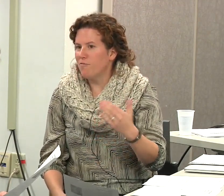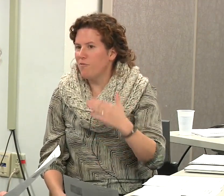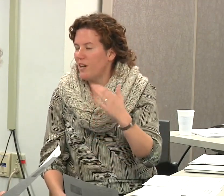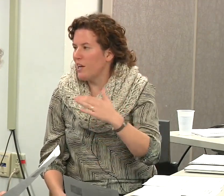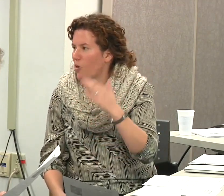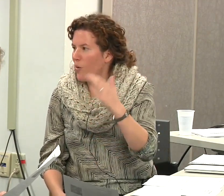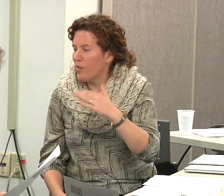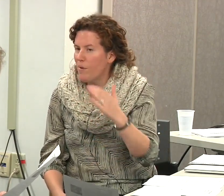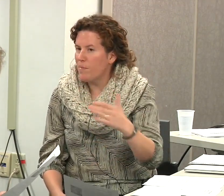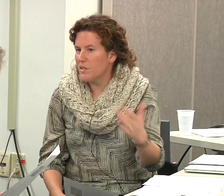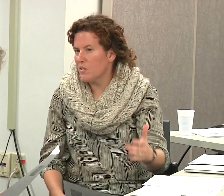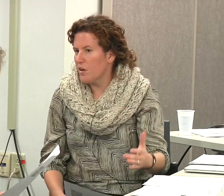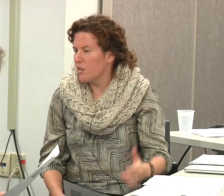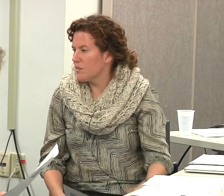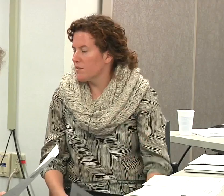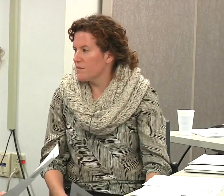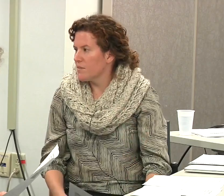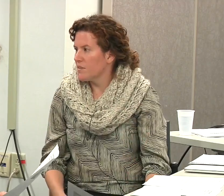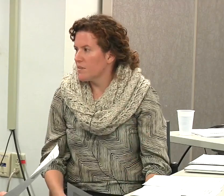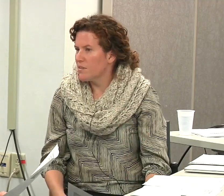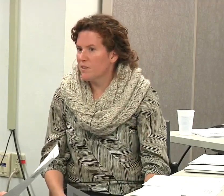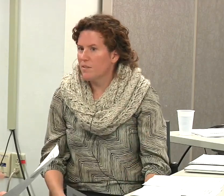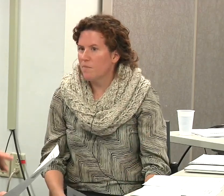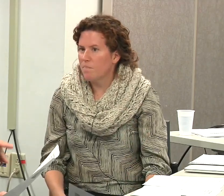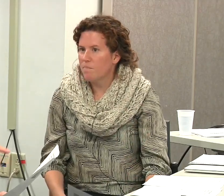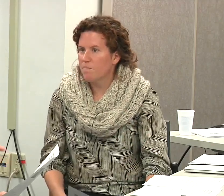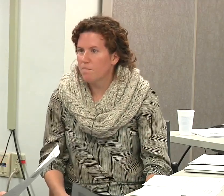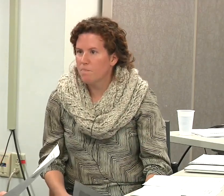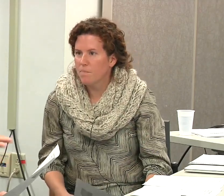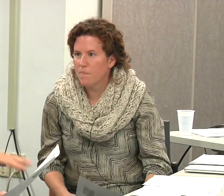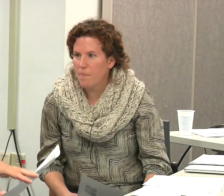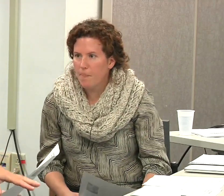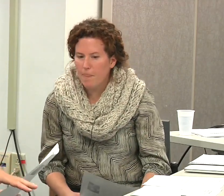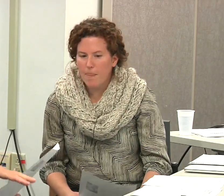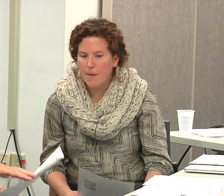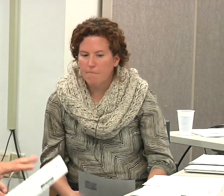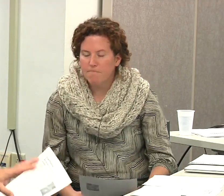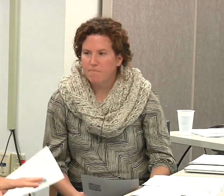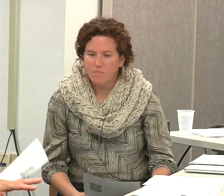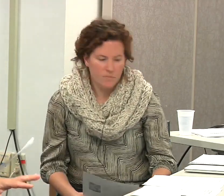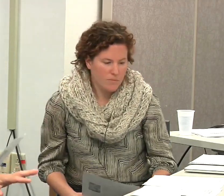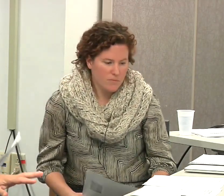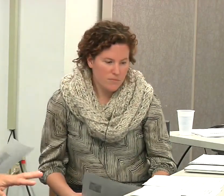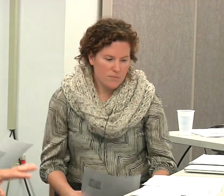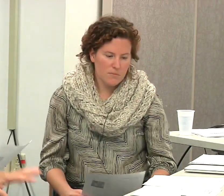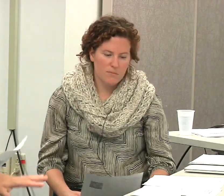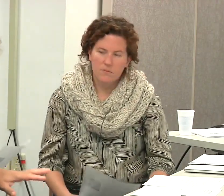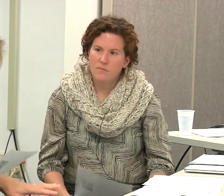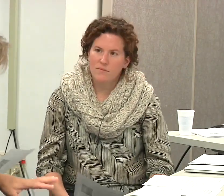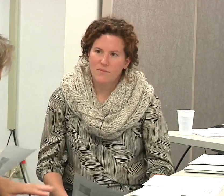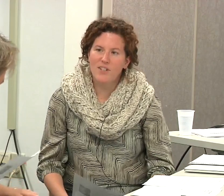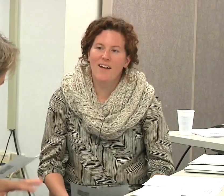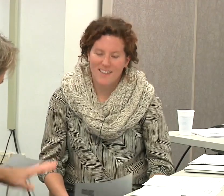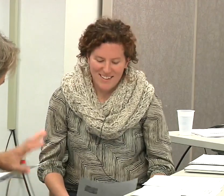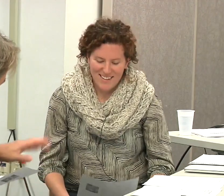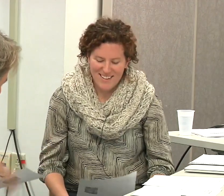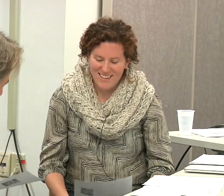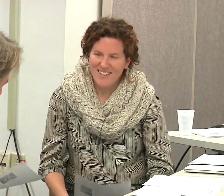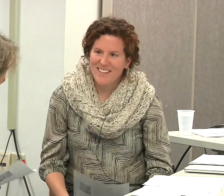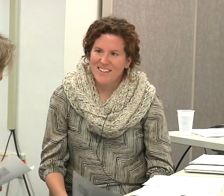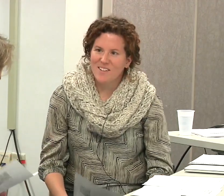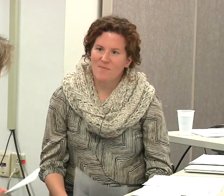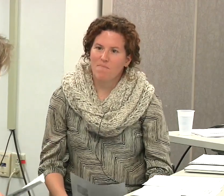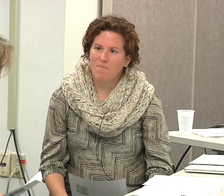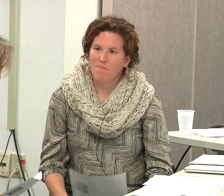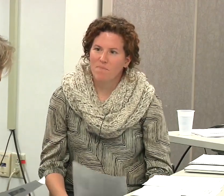can often find out where they might be stuck. How would you personally, in the case of, let's forget about the actual content, Yeah. let's